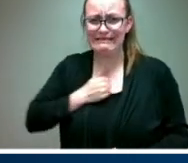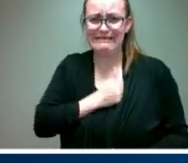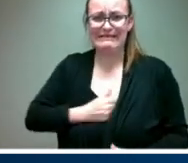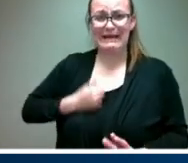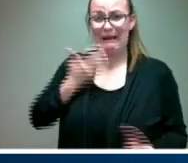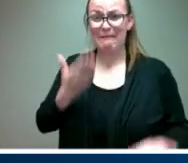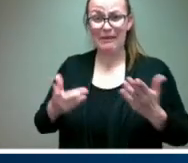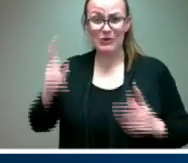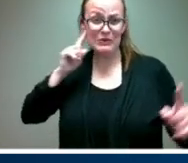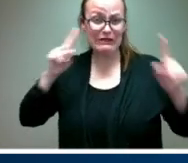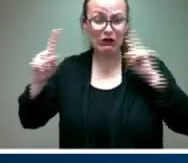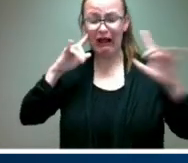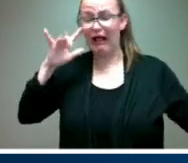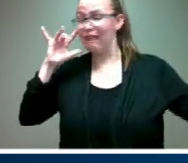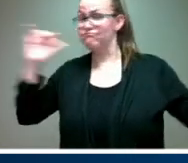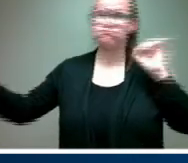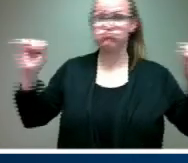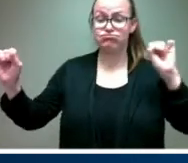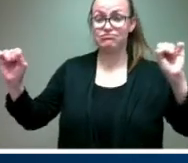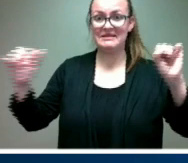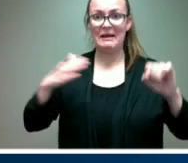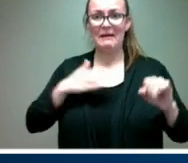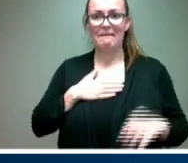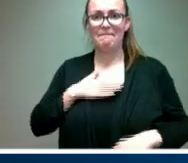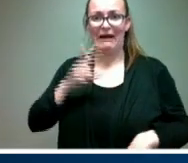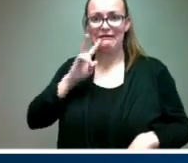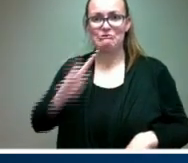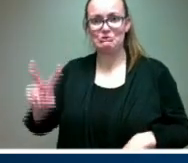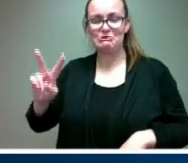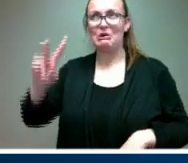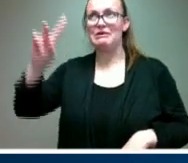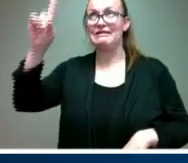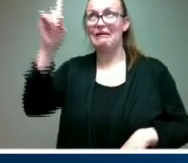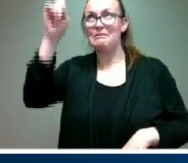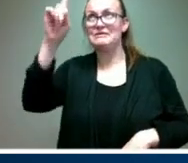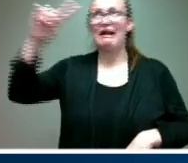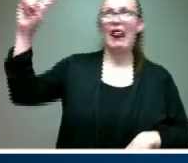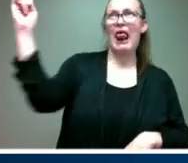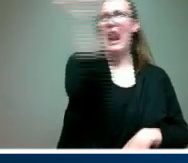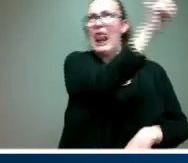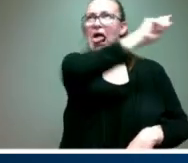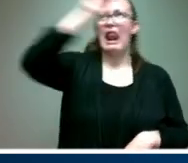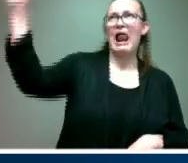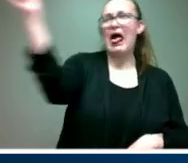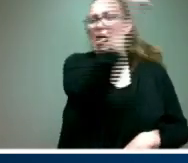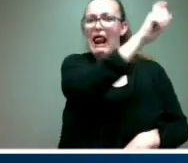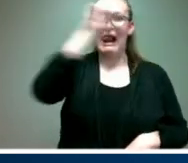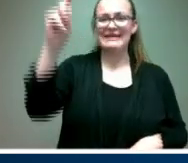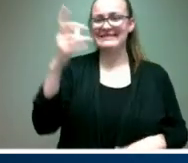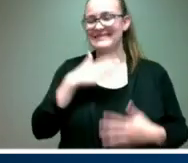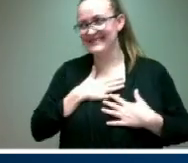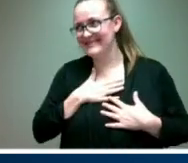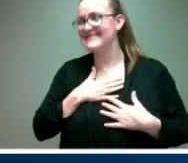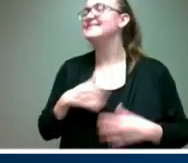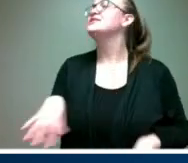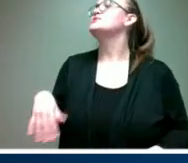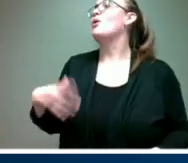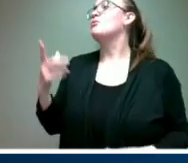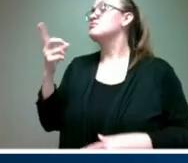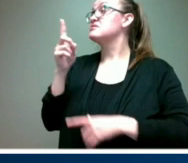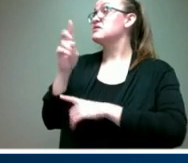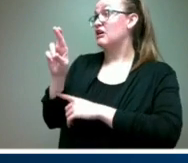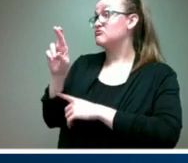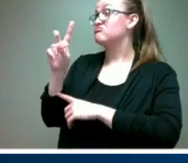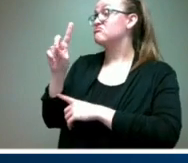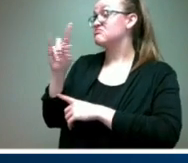You know, I would love for Columbus to lead too, Dr. Dixon. That is inspiring. And I want to stay, I want the city,